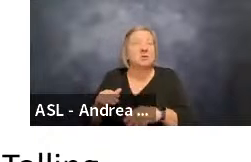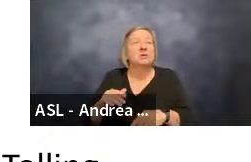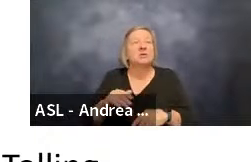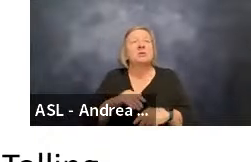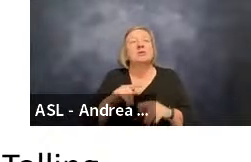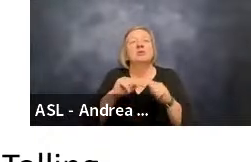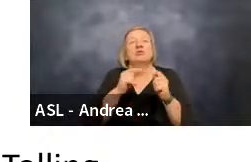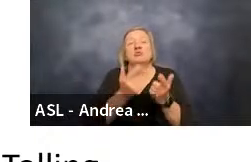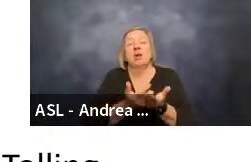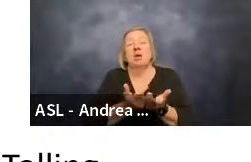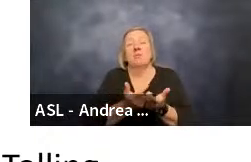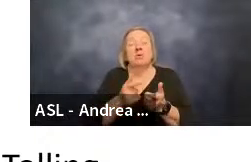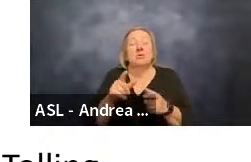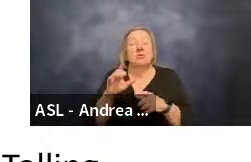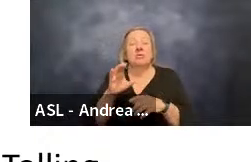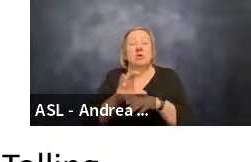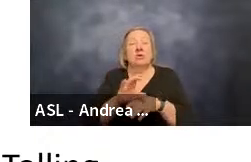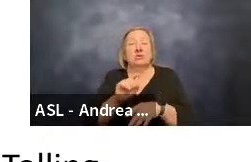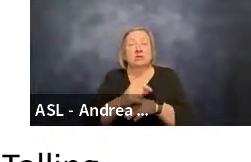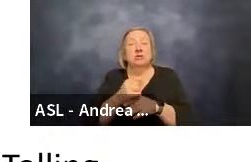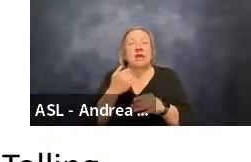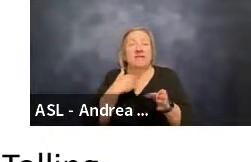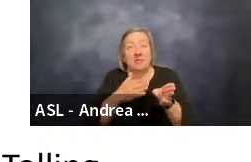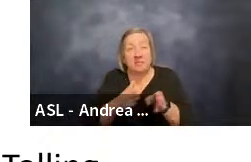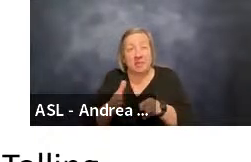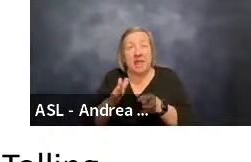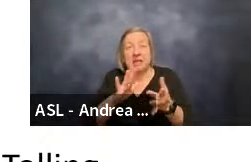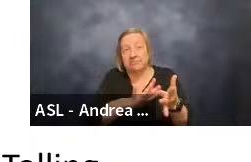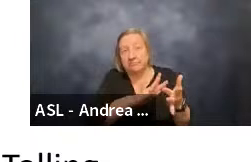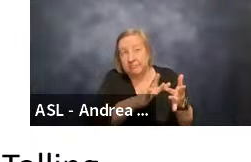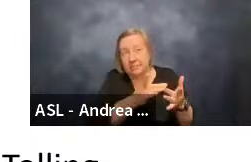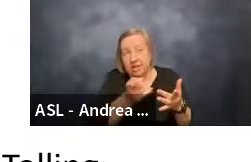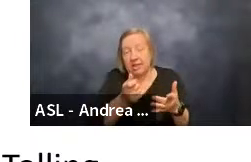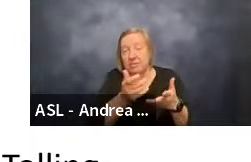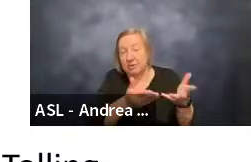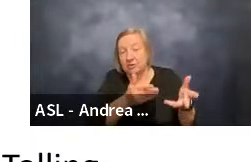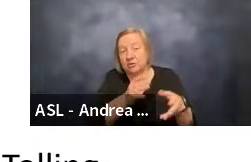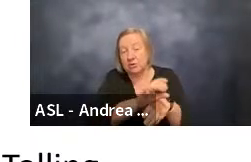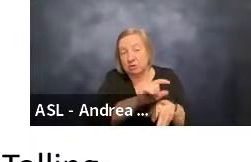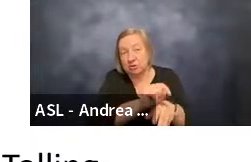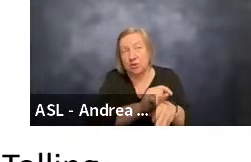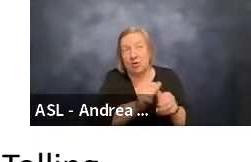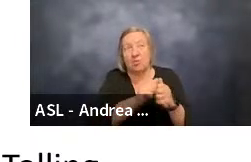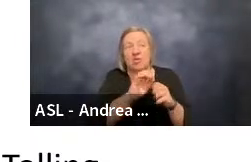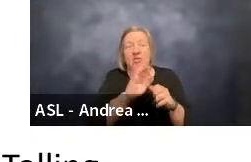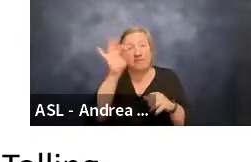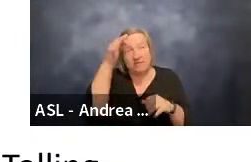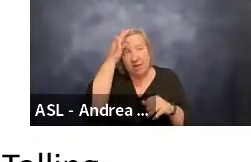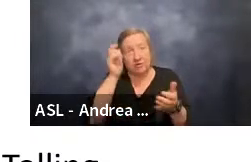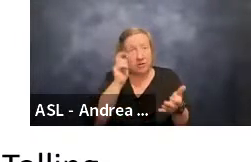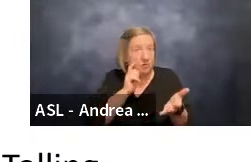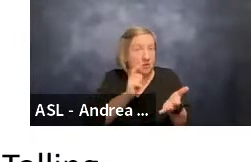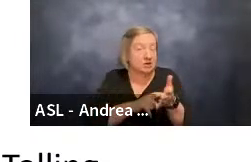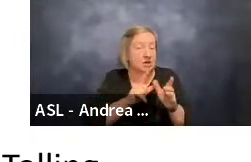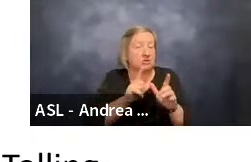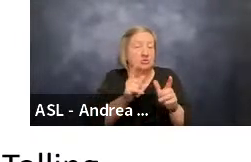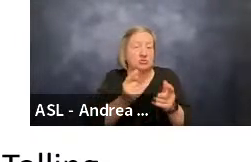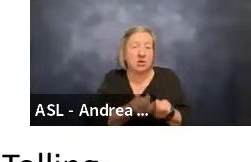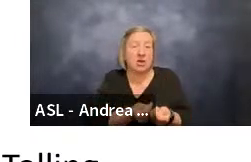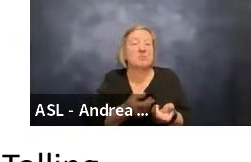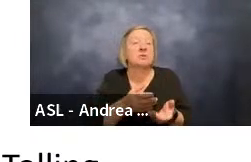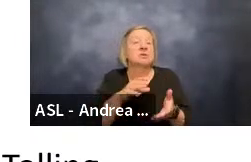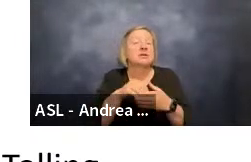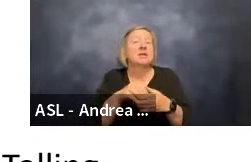we have a plan together and have done some initial outreach to consult with federally recognized tribes in both Oregon